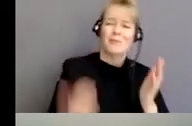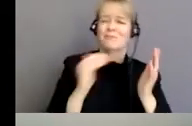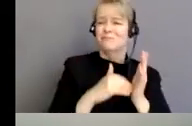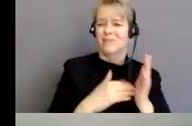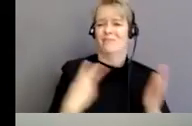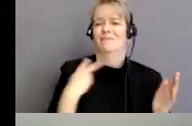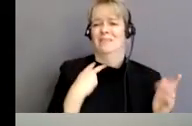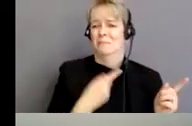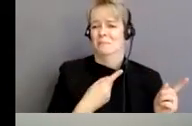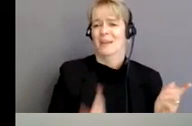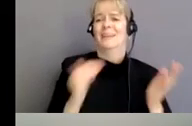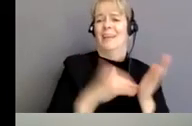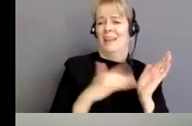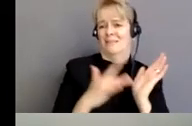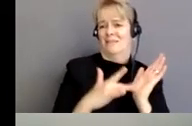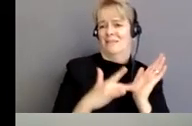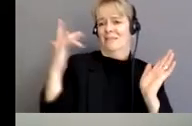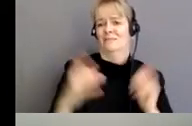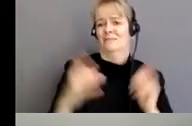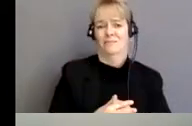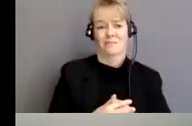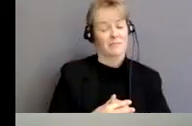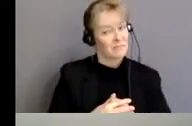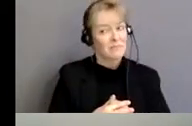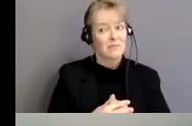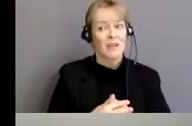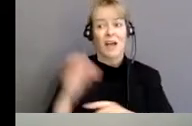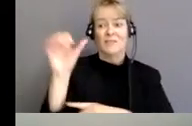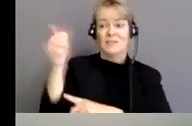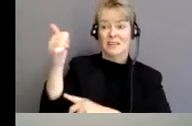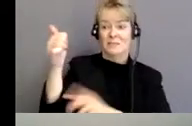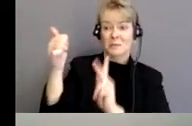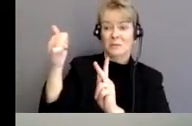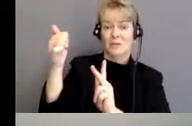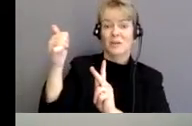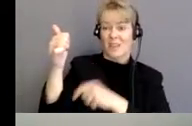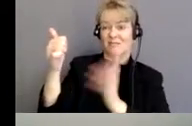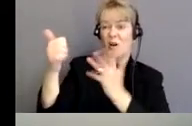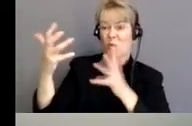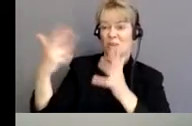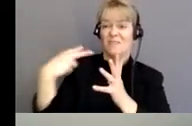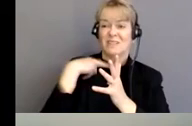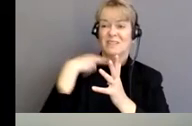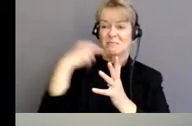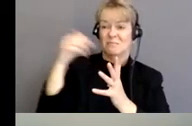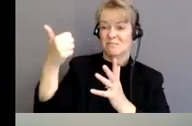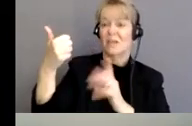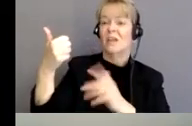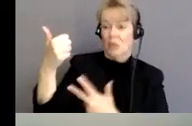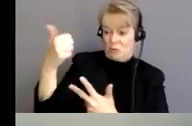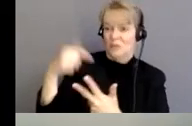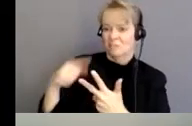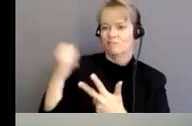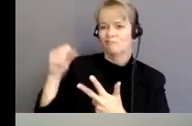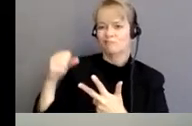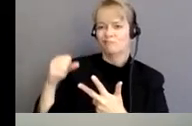And 3 out of 10 fraud victims claim that they've been defrauded more than once. And so it's just something to be aware of. Well, some of the warning